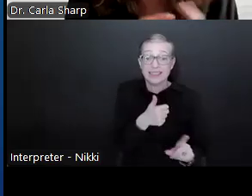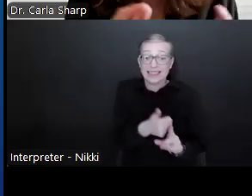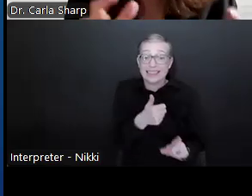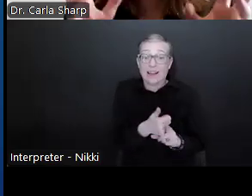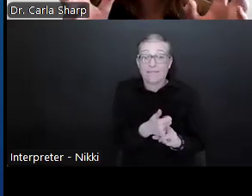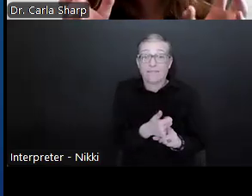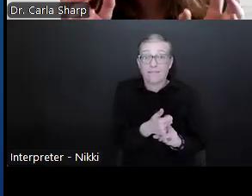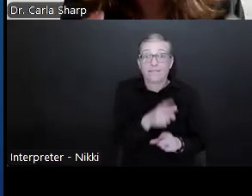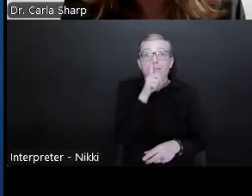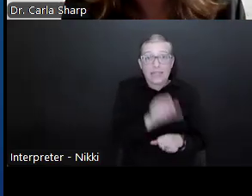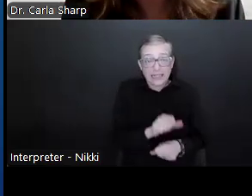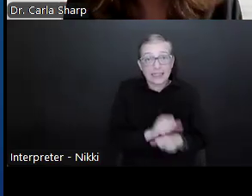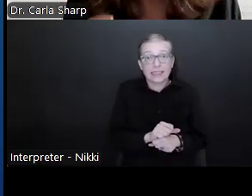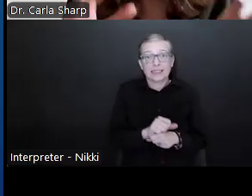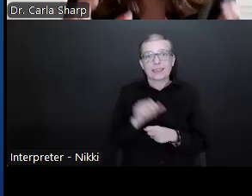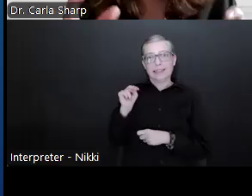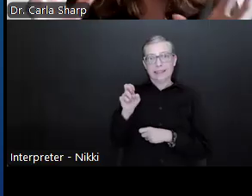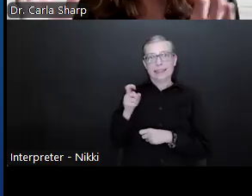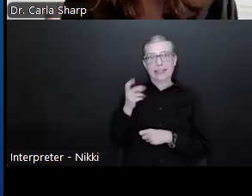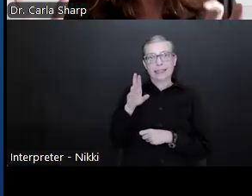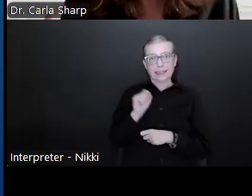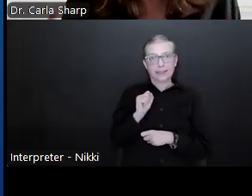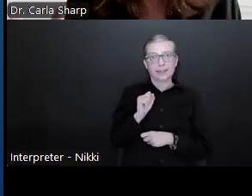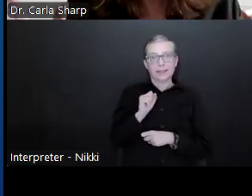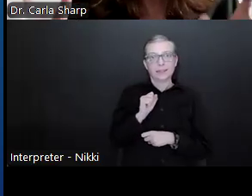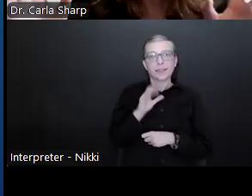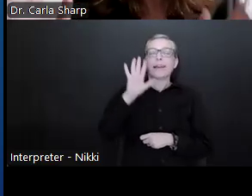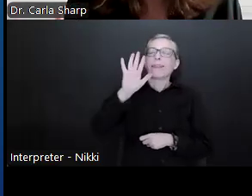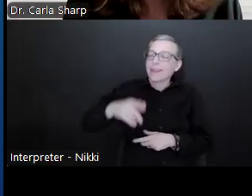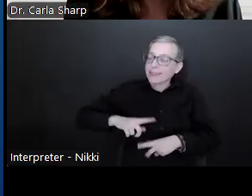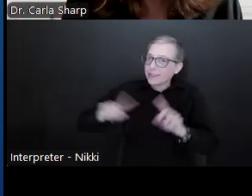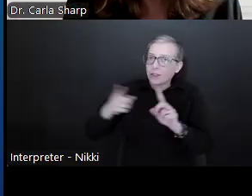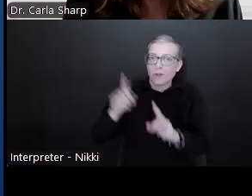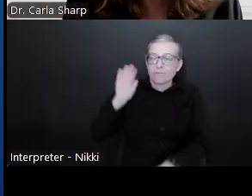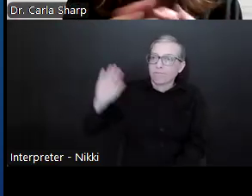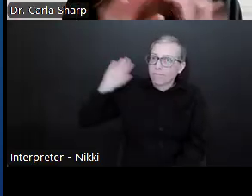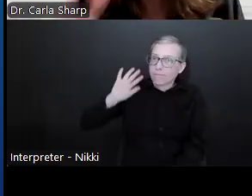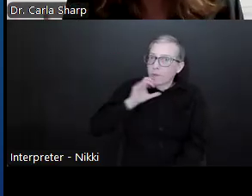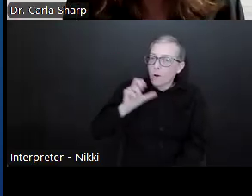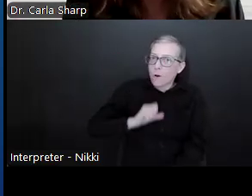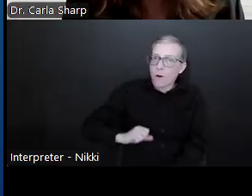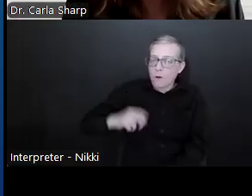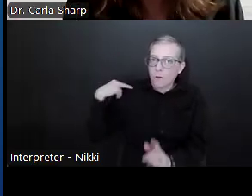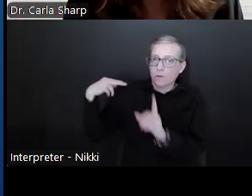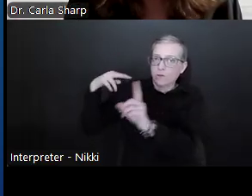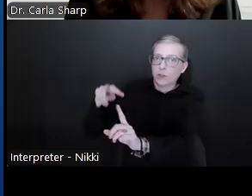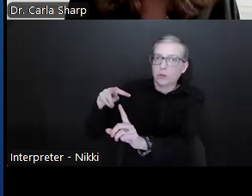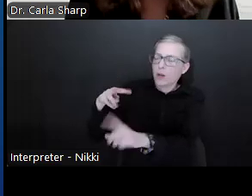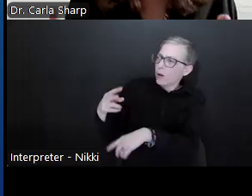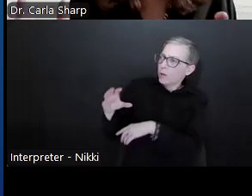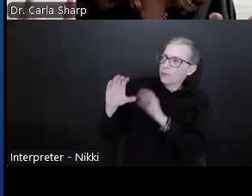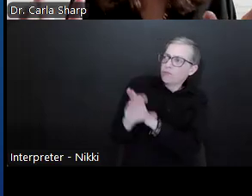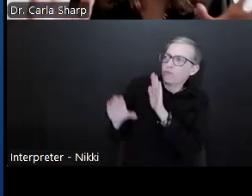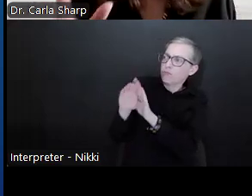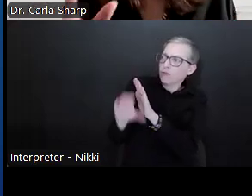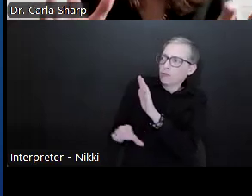personality functioning, which is a departure from our old view that traits only a personality,